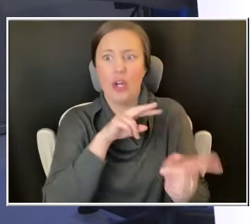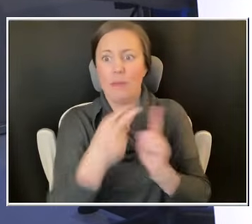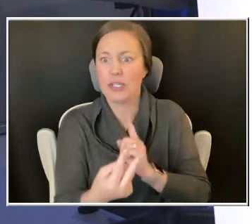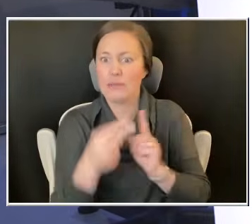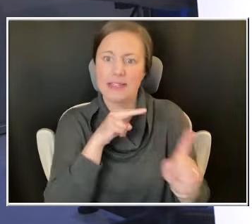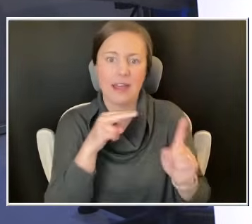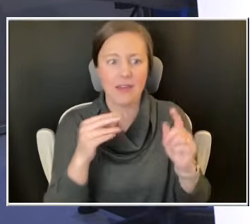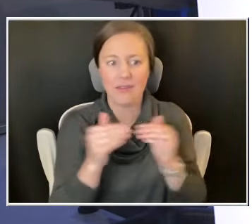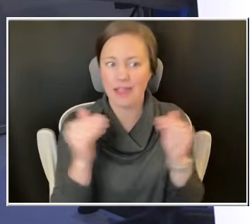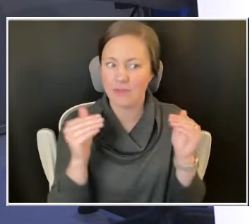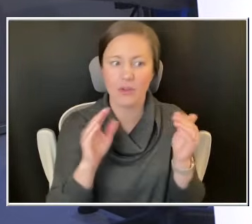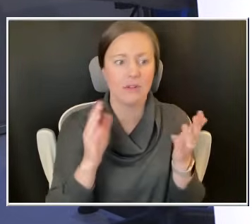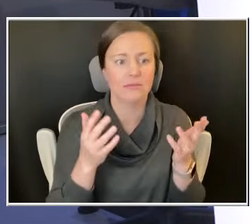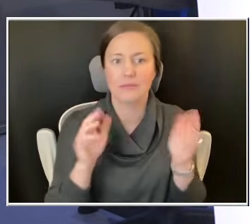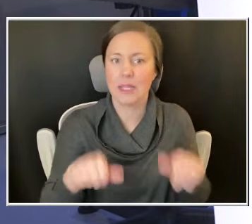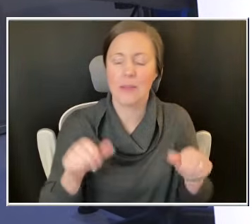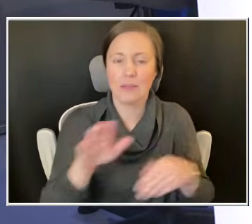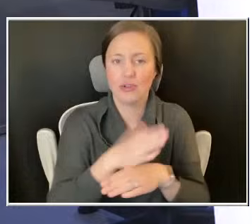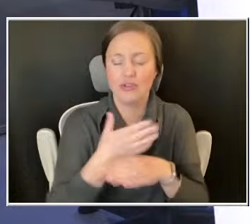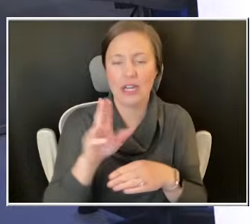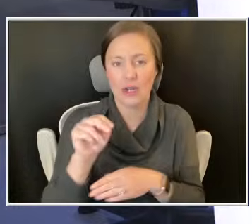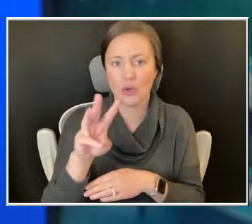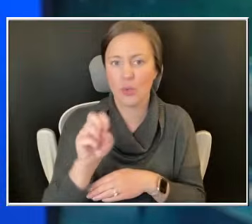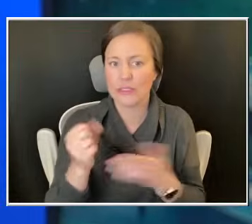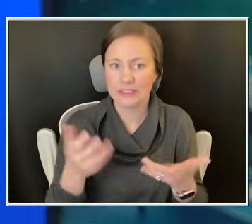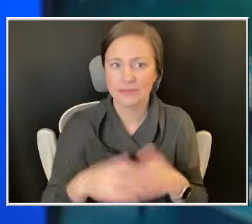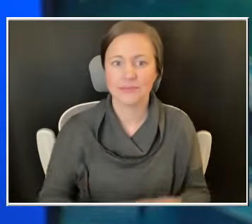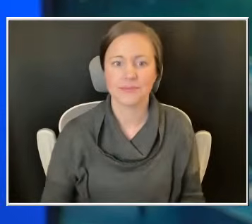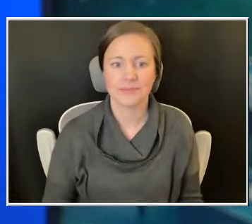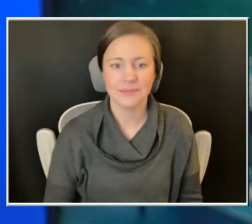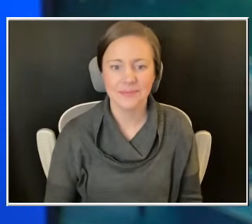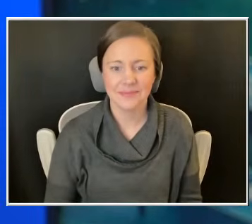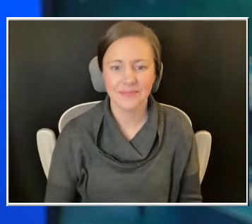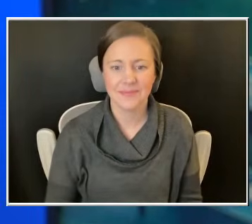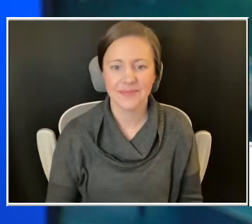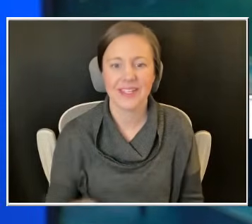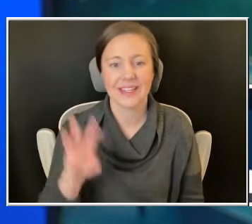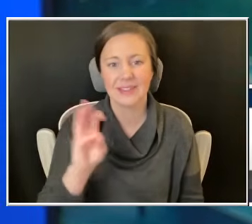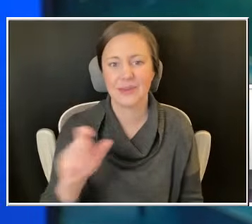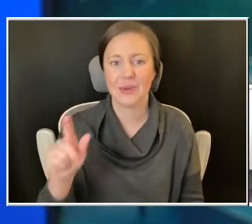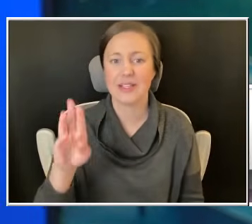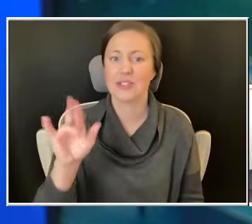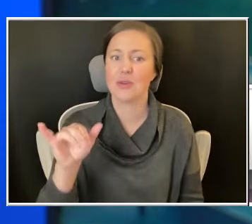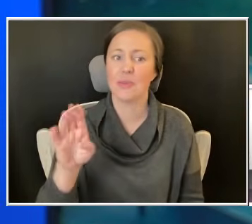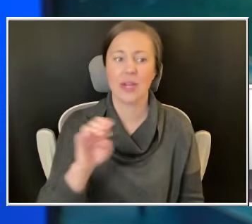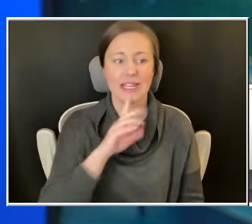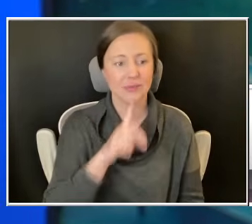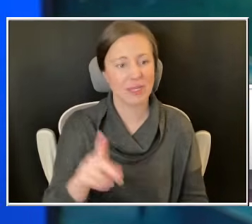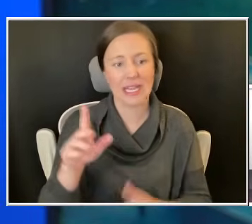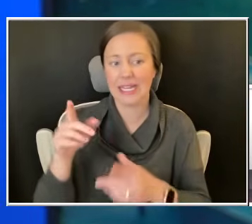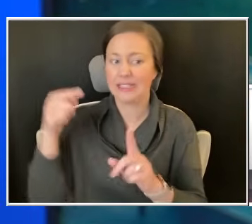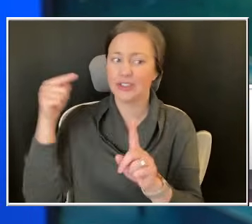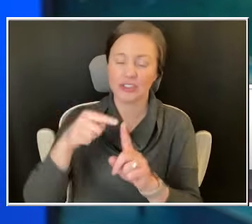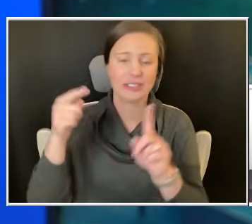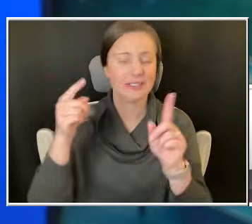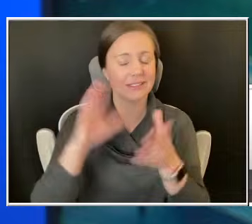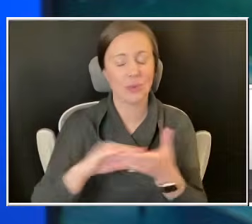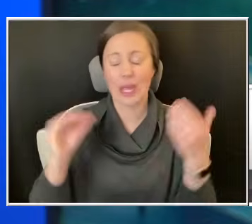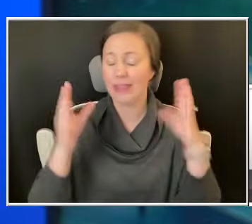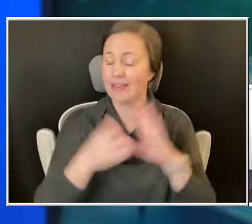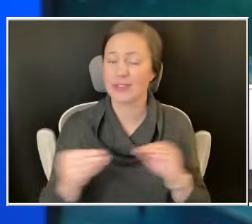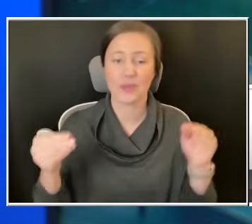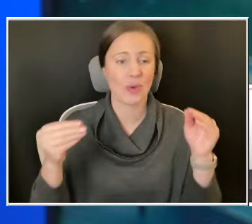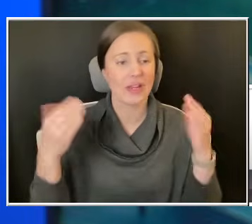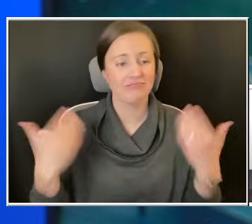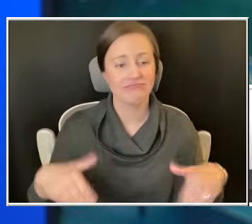able to share this news with your patients? Well, Brie has quite the story. This one, I think